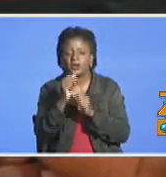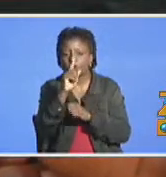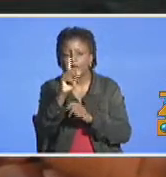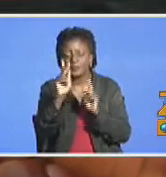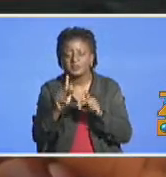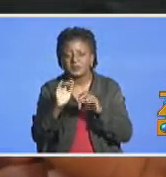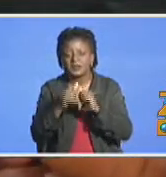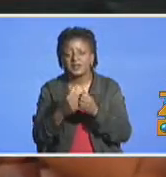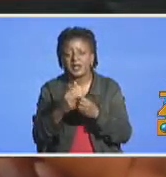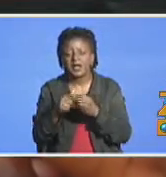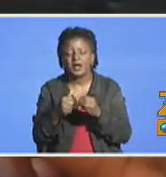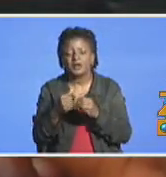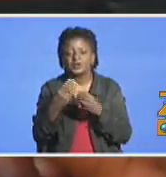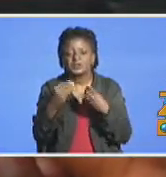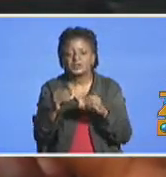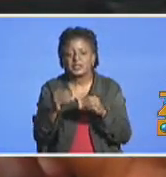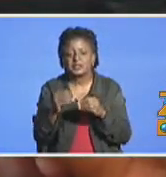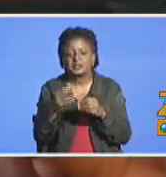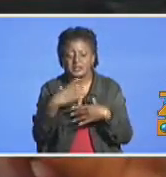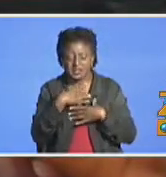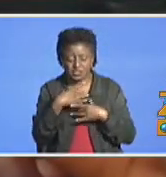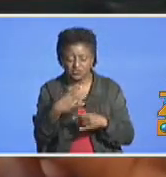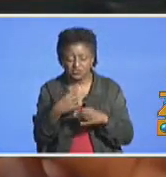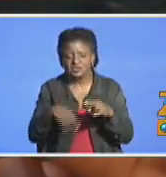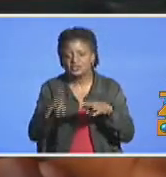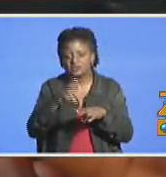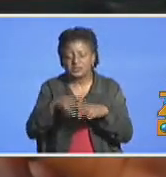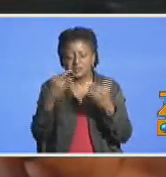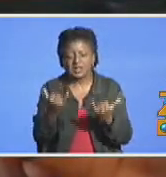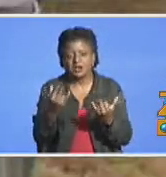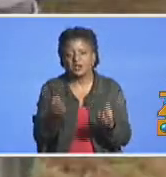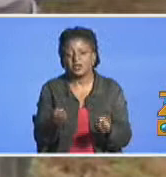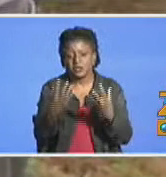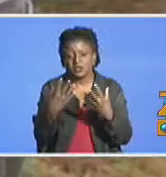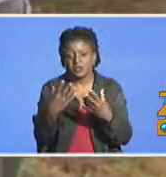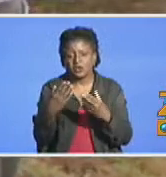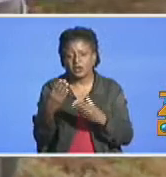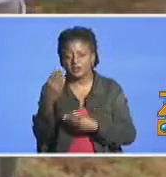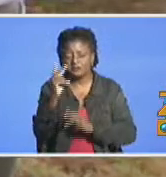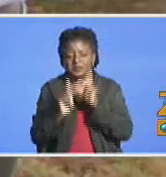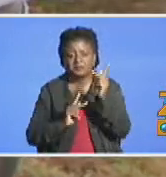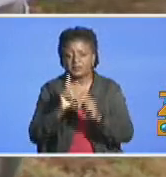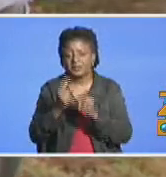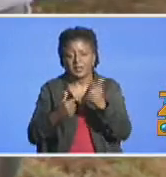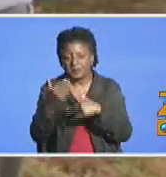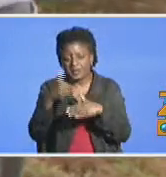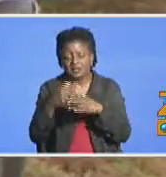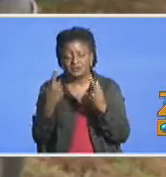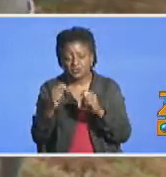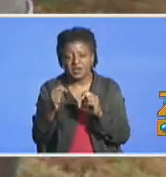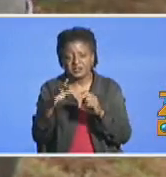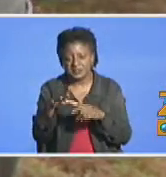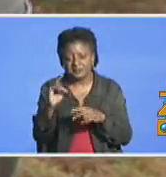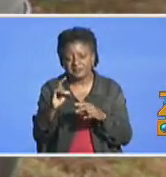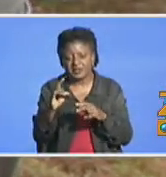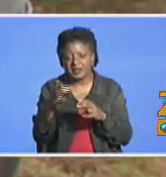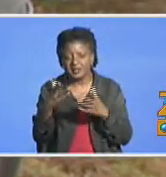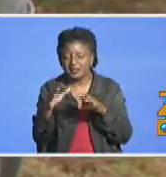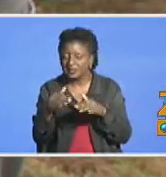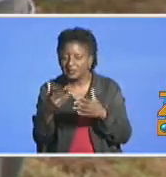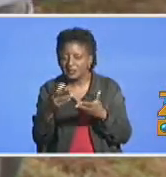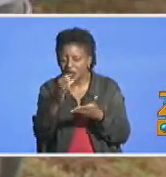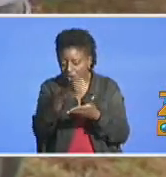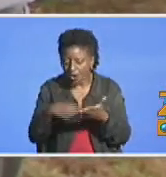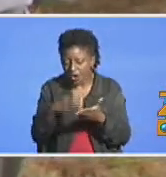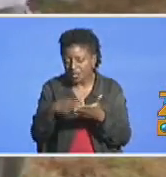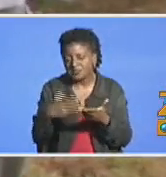interest has been peaking now. You have a lot of customers coming in trying to find quotations and whatnot. Obviously, this